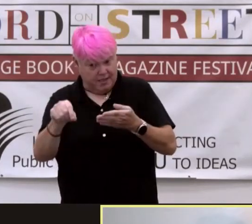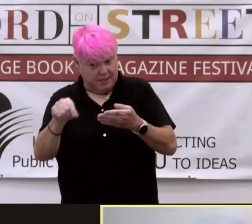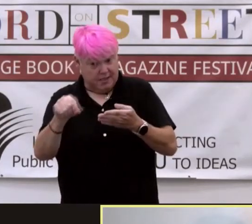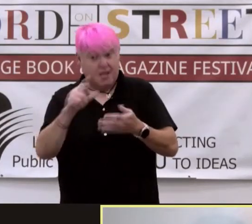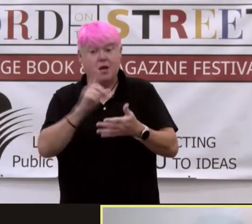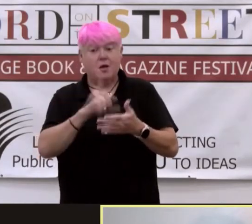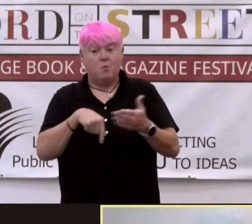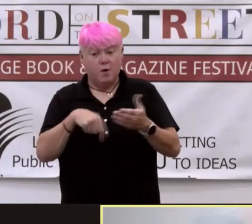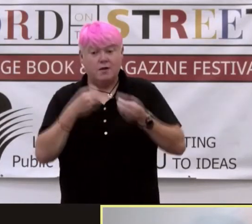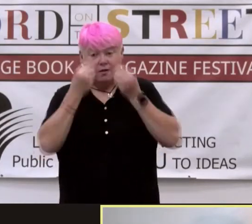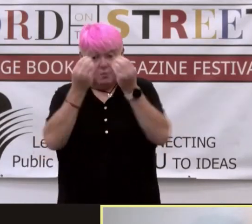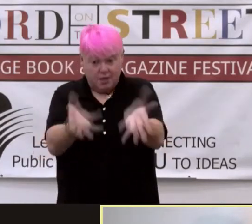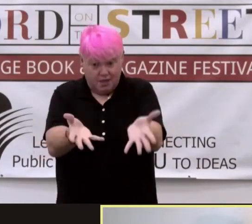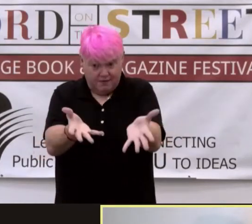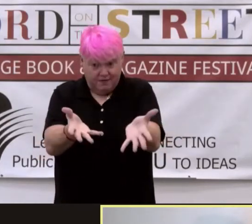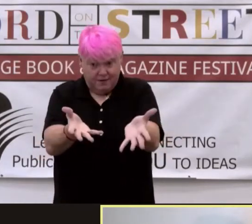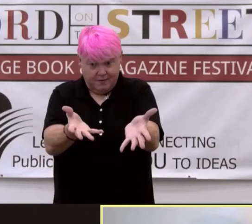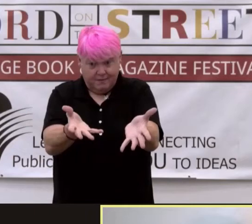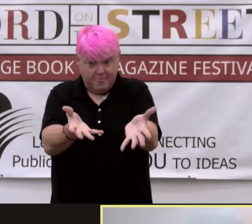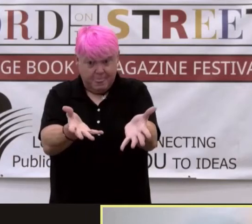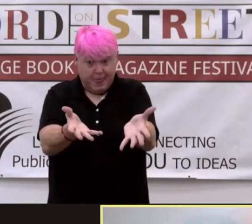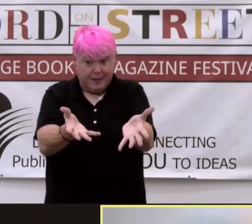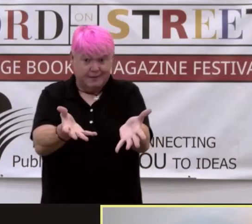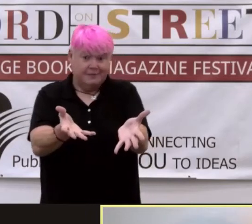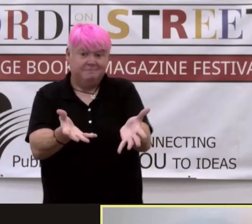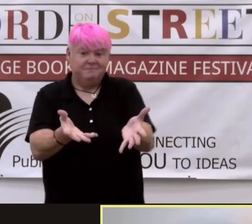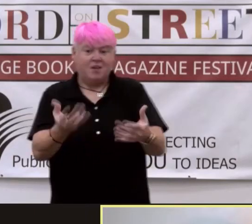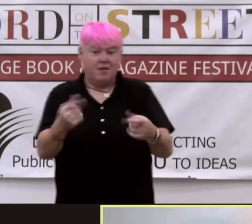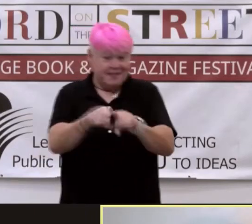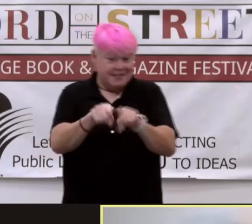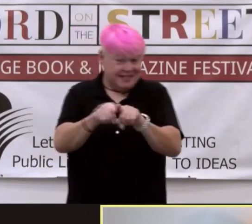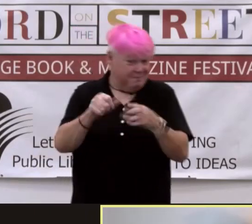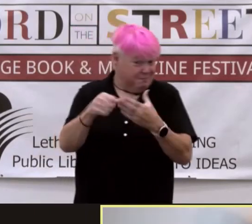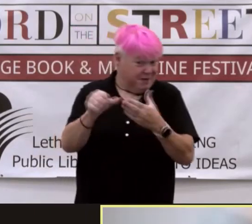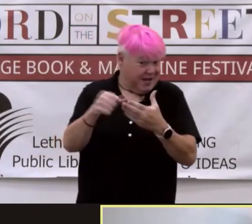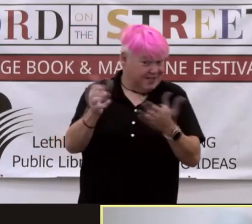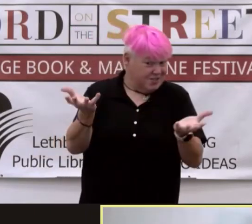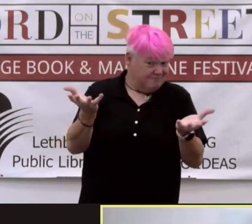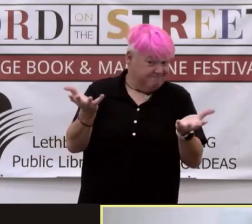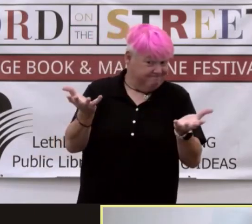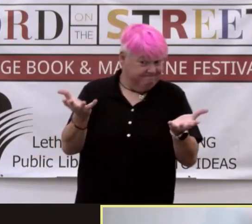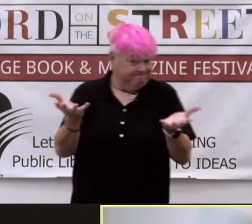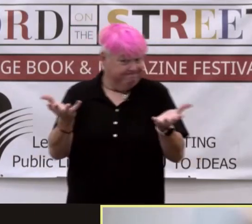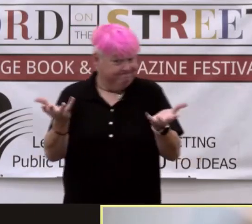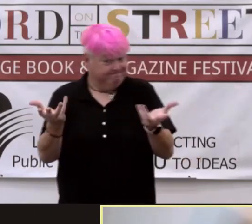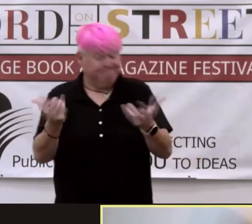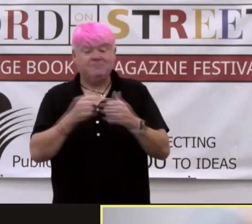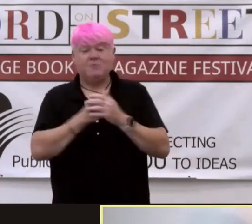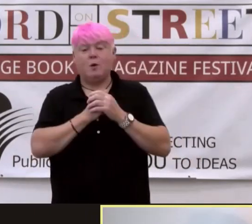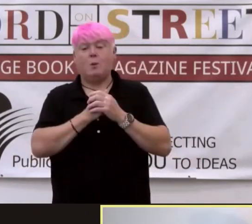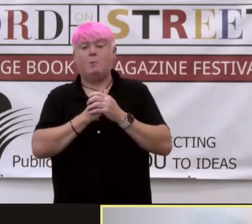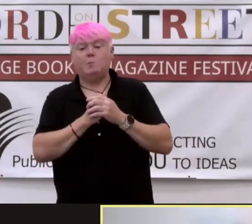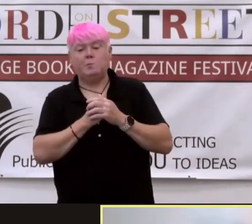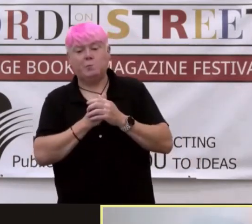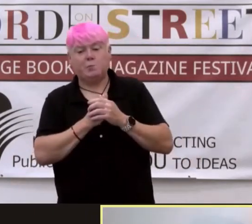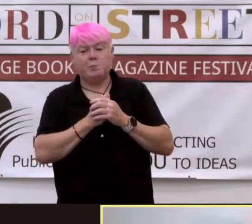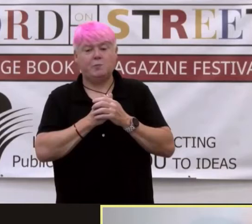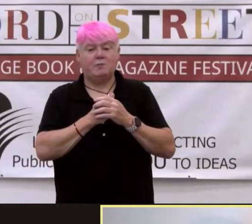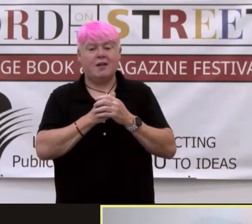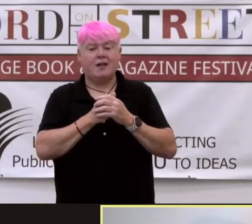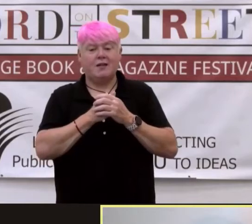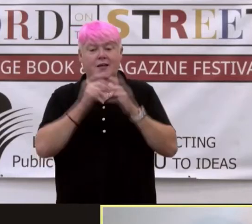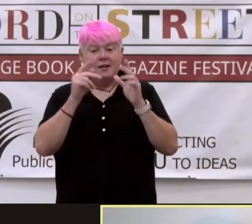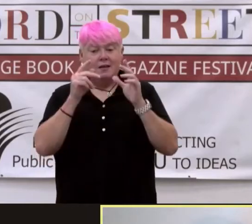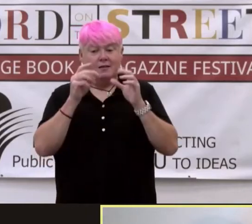convey. You want to make sure like you're on the same page, so to speak, you know? So it's definitely an option. And I